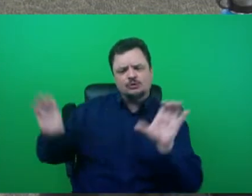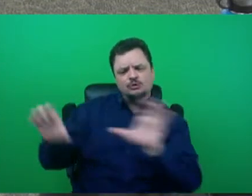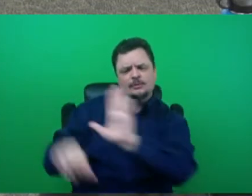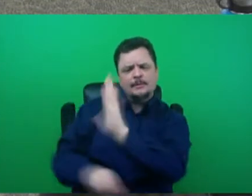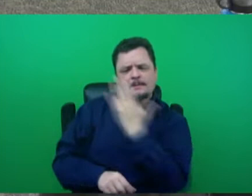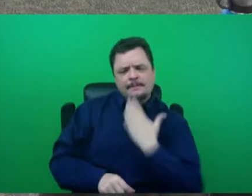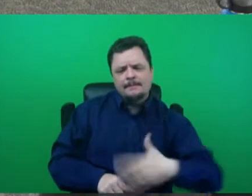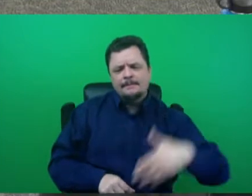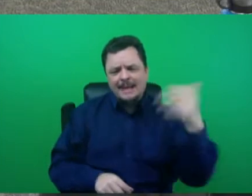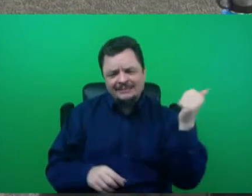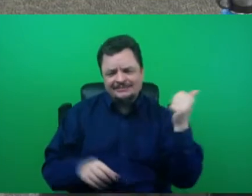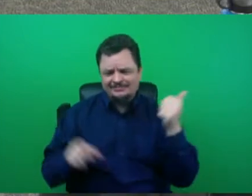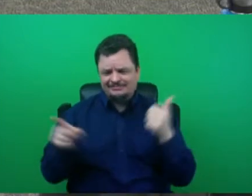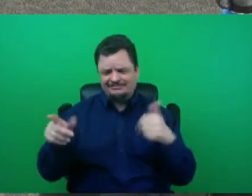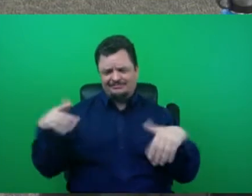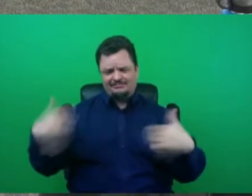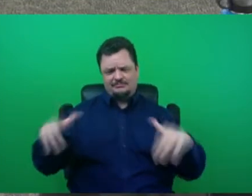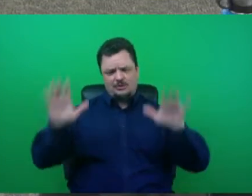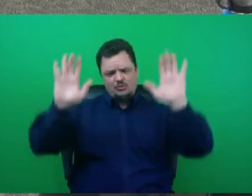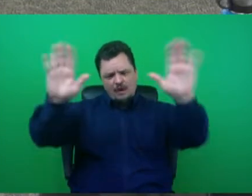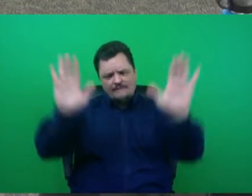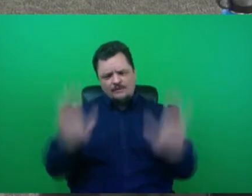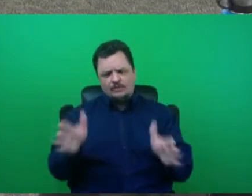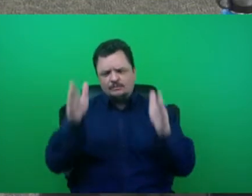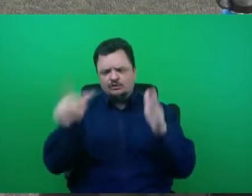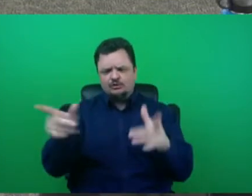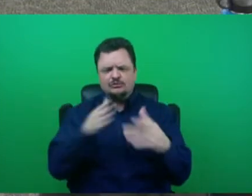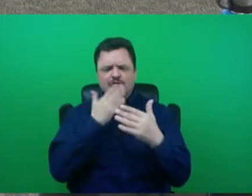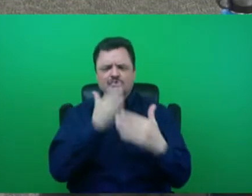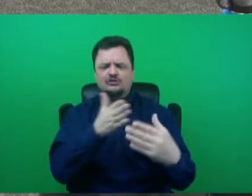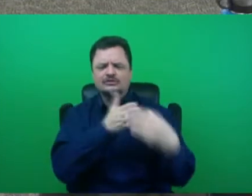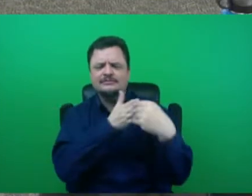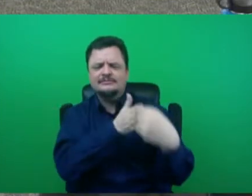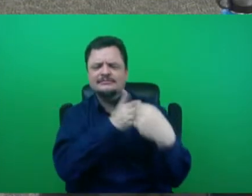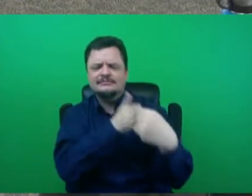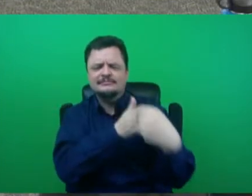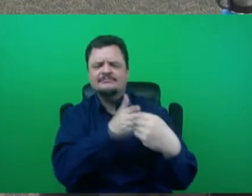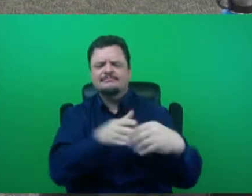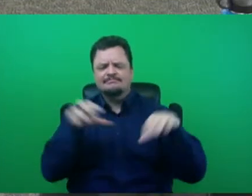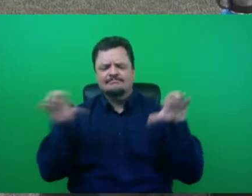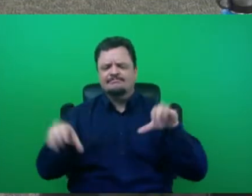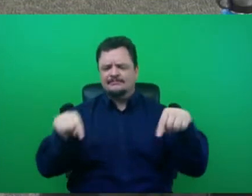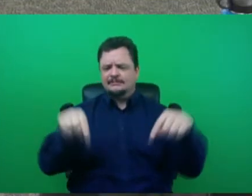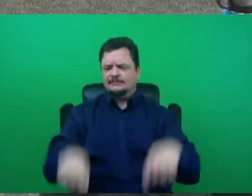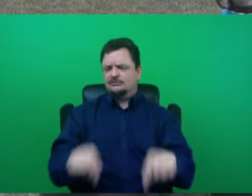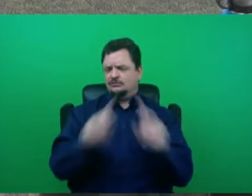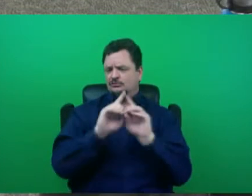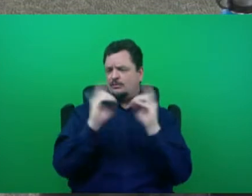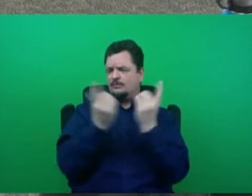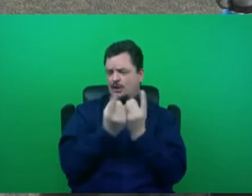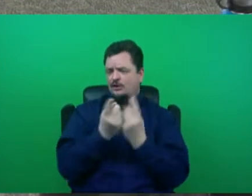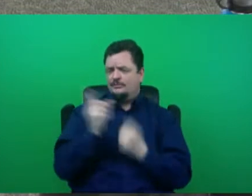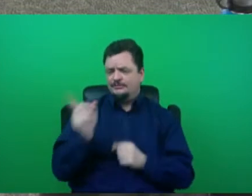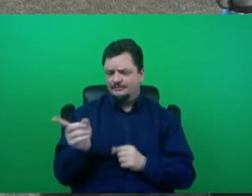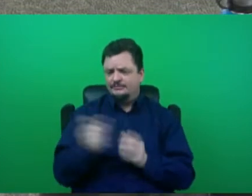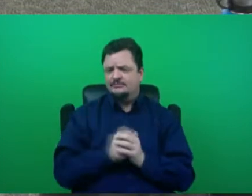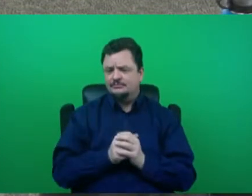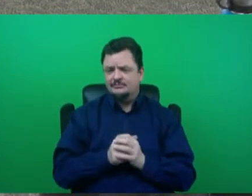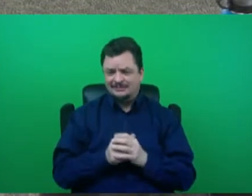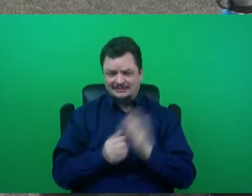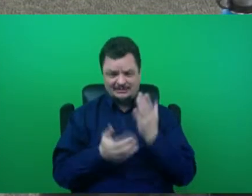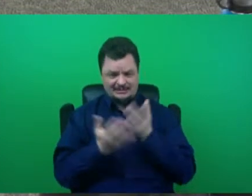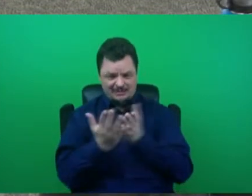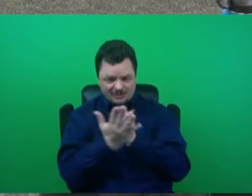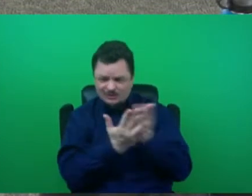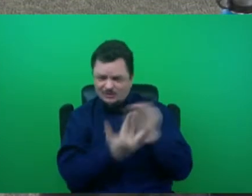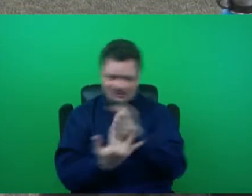and she has led this department through some insane things, starting with the Waldo Canyon